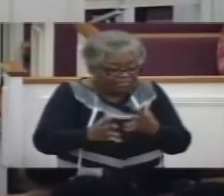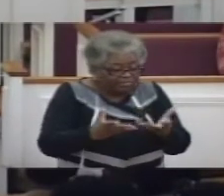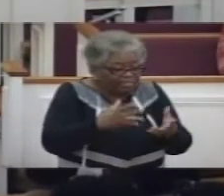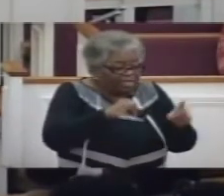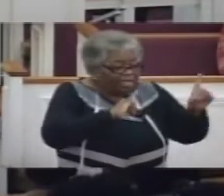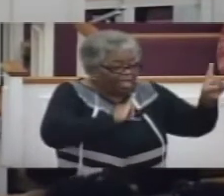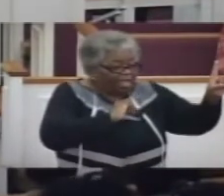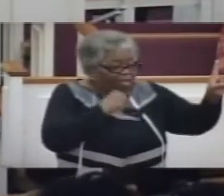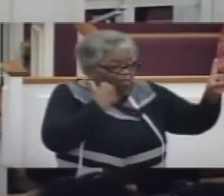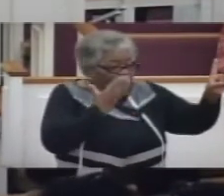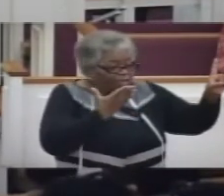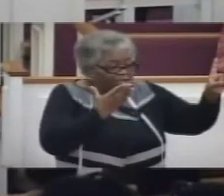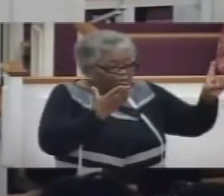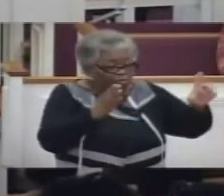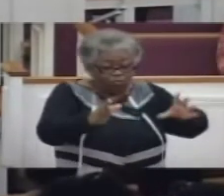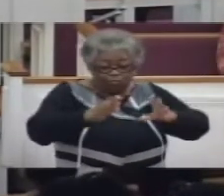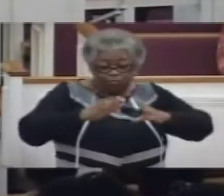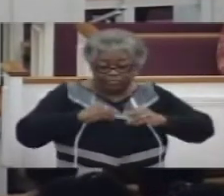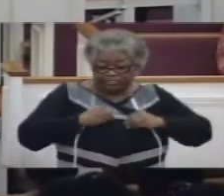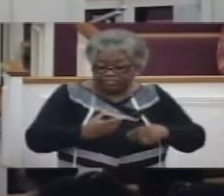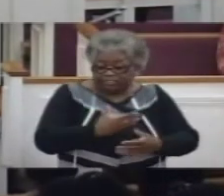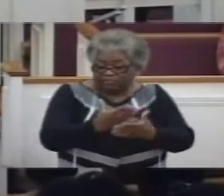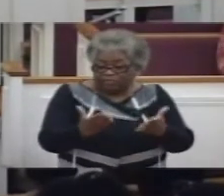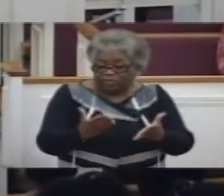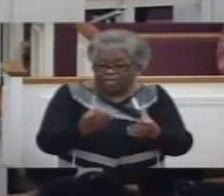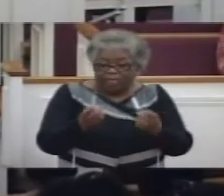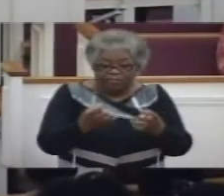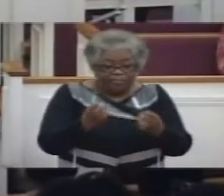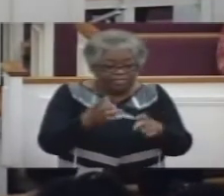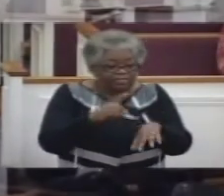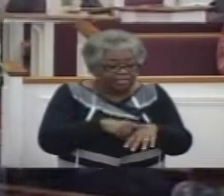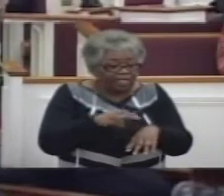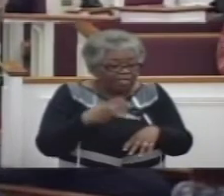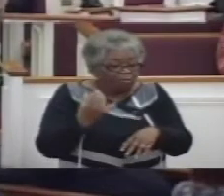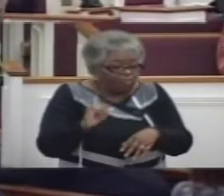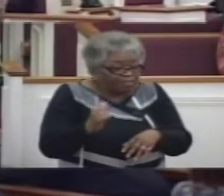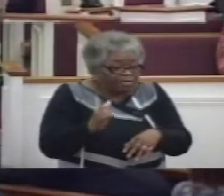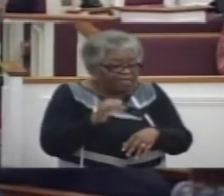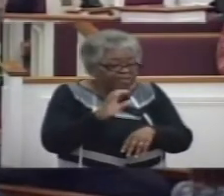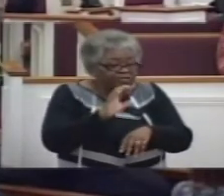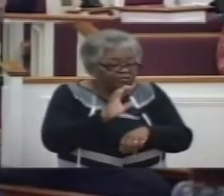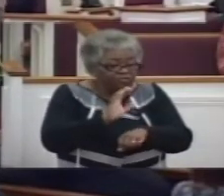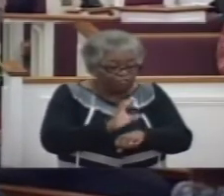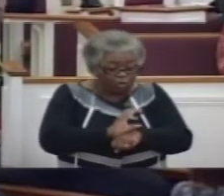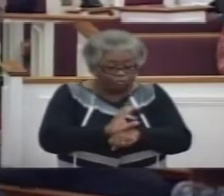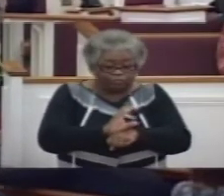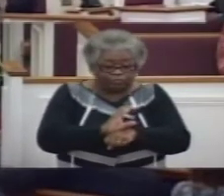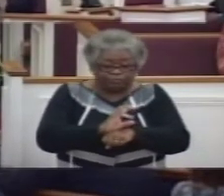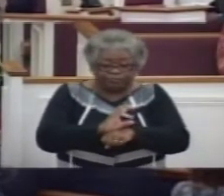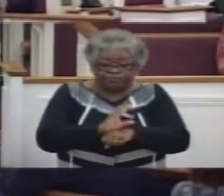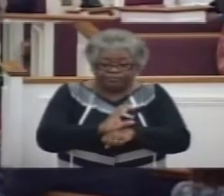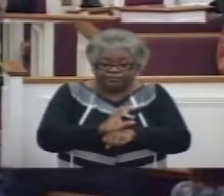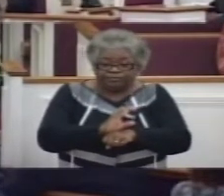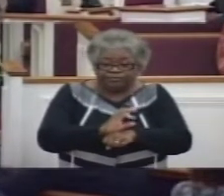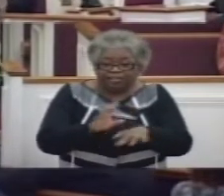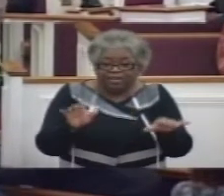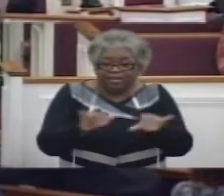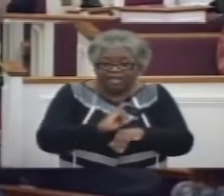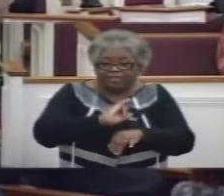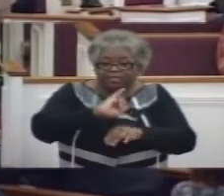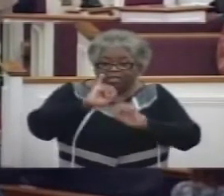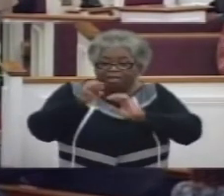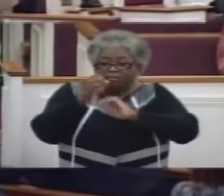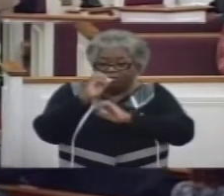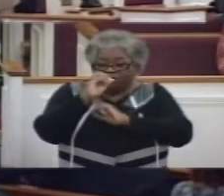I will receive you. Many times we play church. We play church. We're like Joshua.